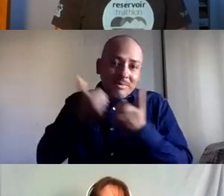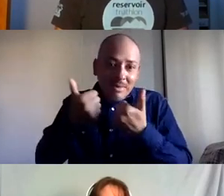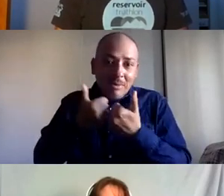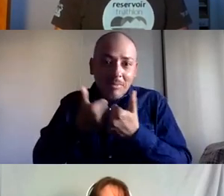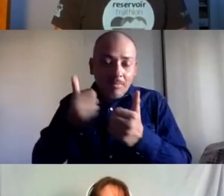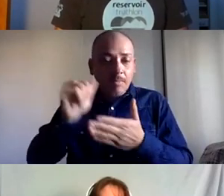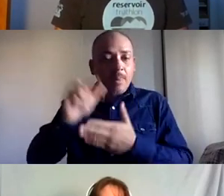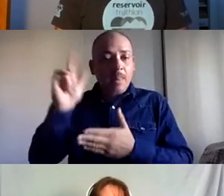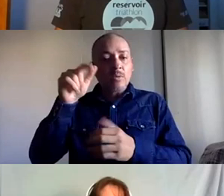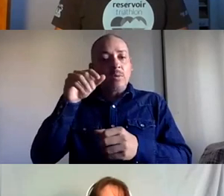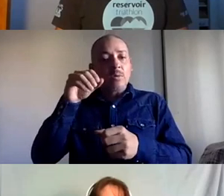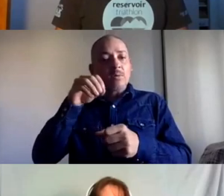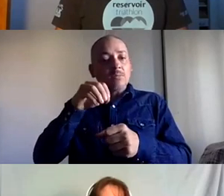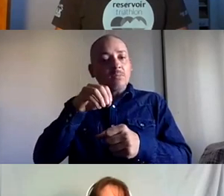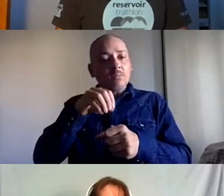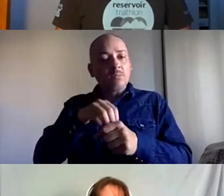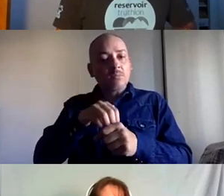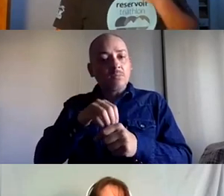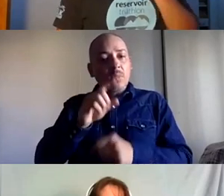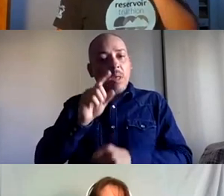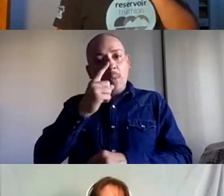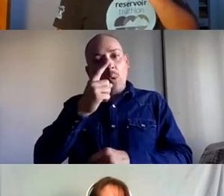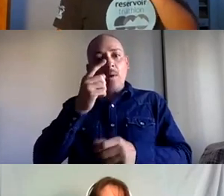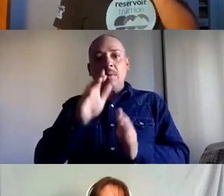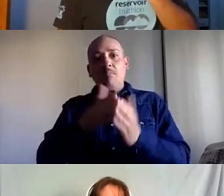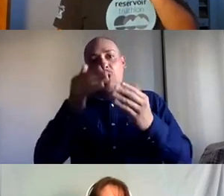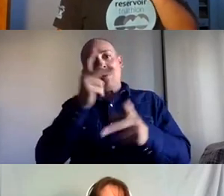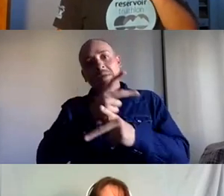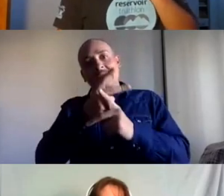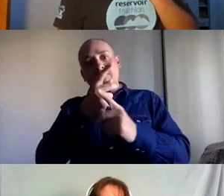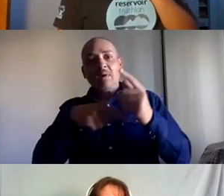that's where boring bookkeeping comes in. Yeah.